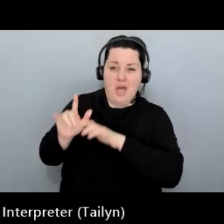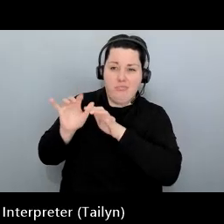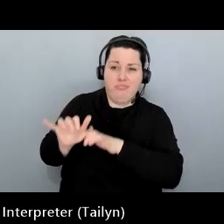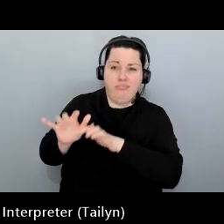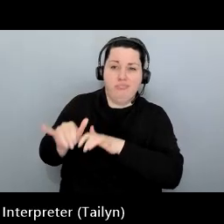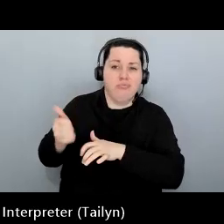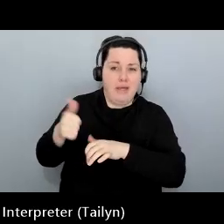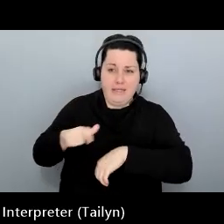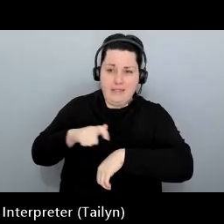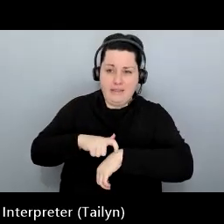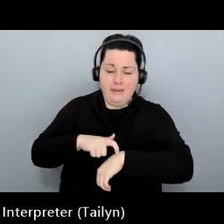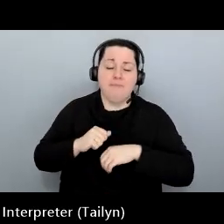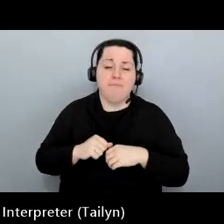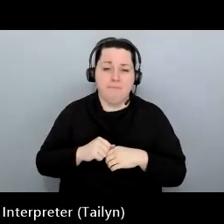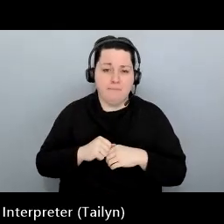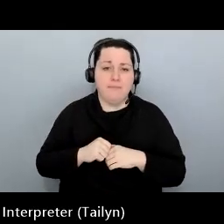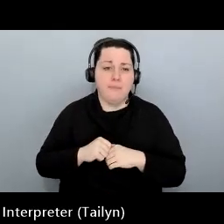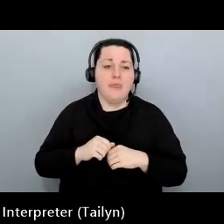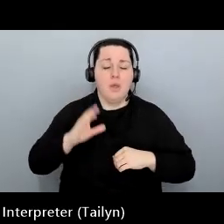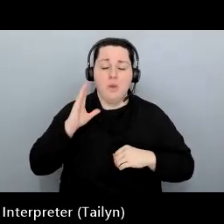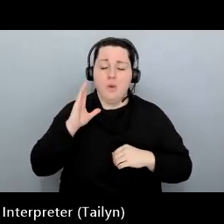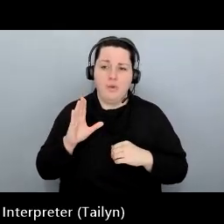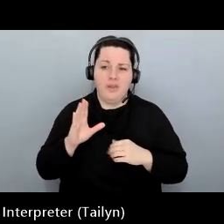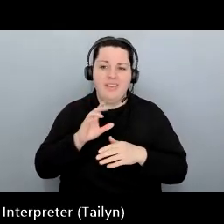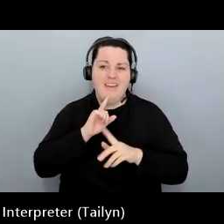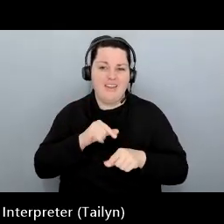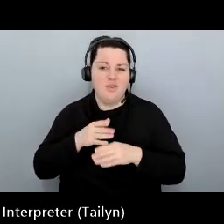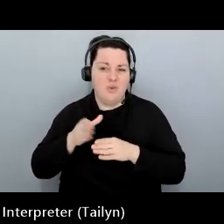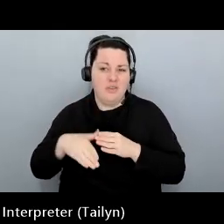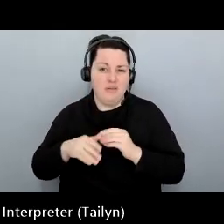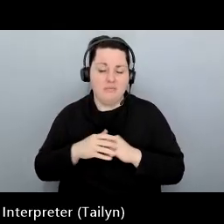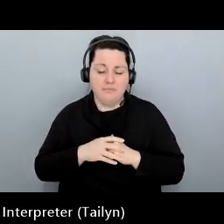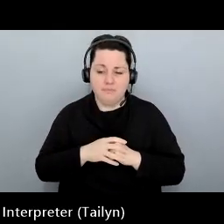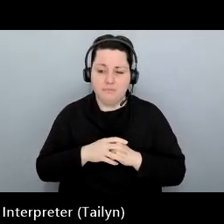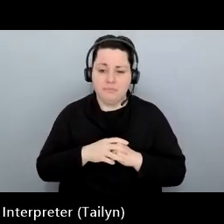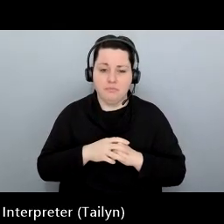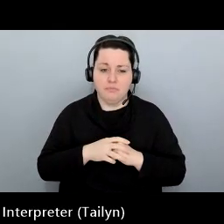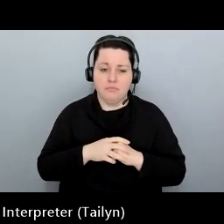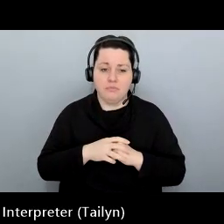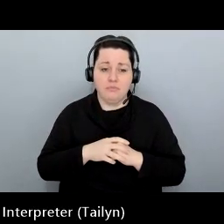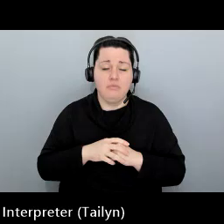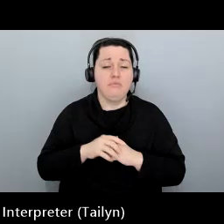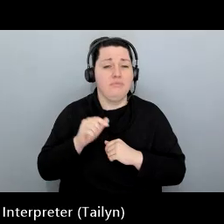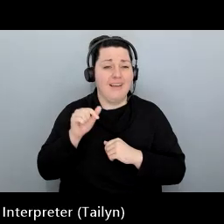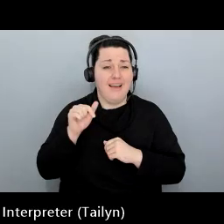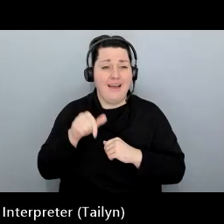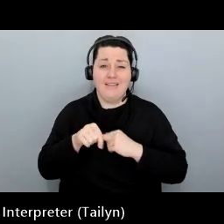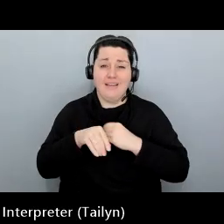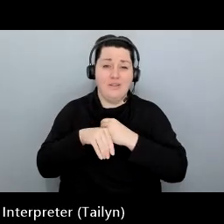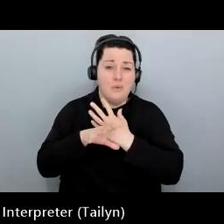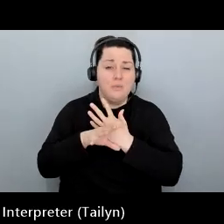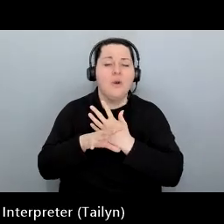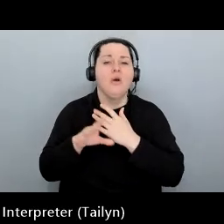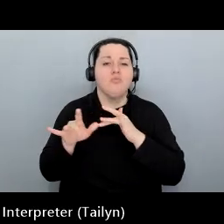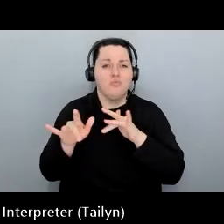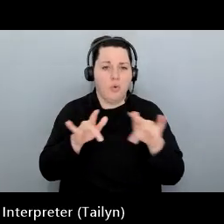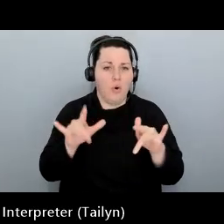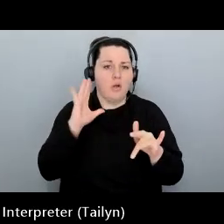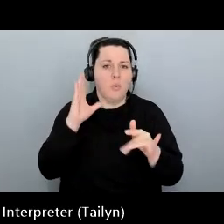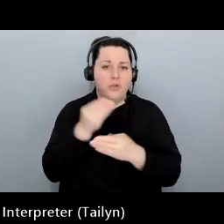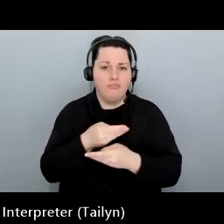any point. We'll address those here near the end. And this webinar has just been recorded and will be shared with you